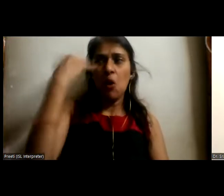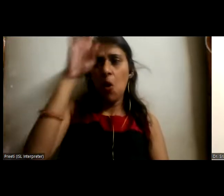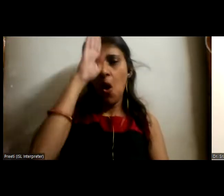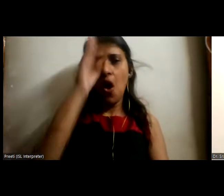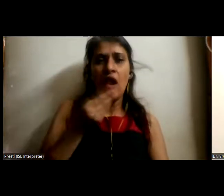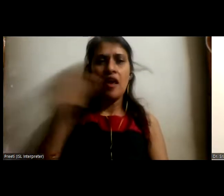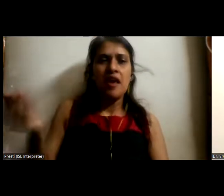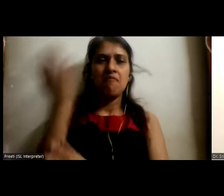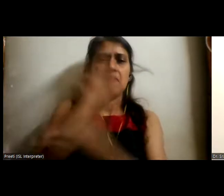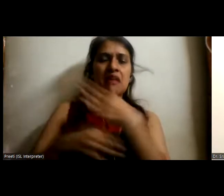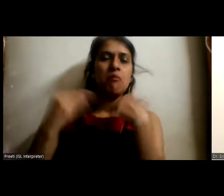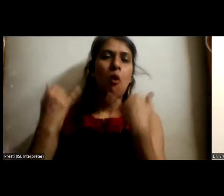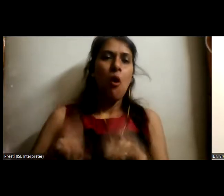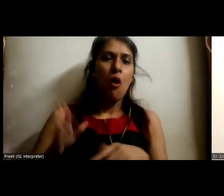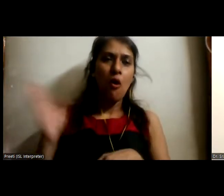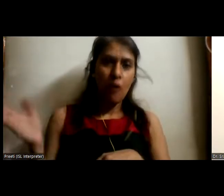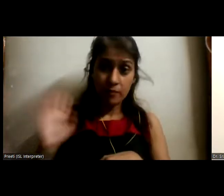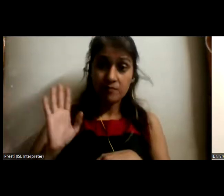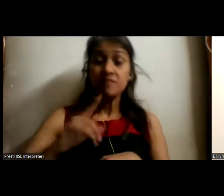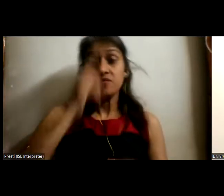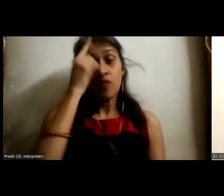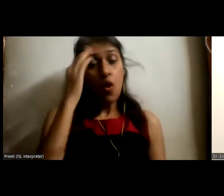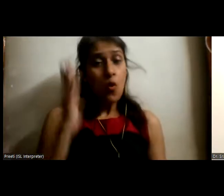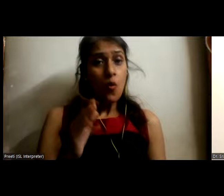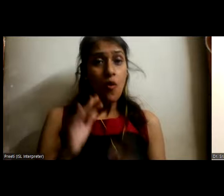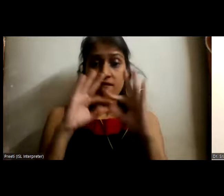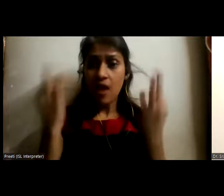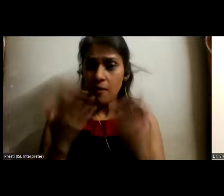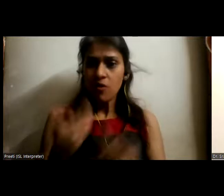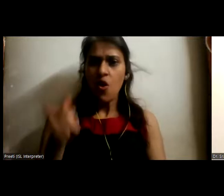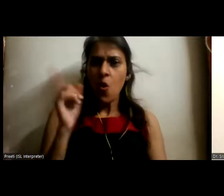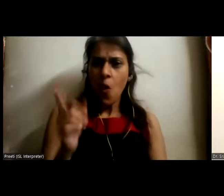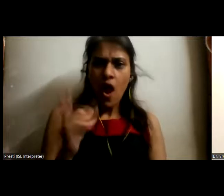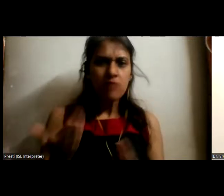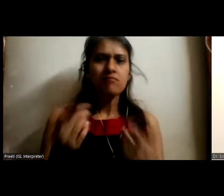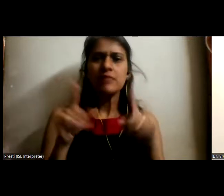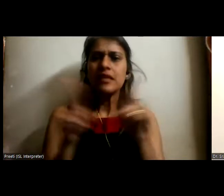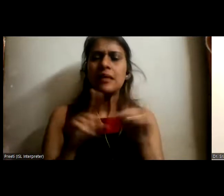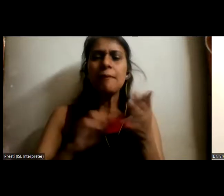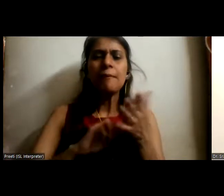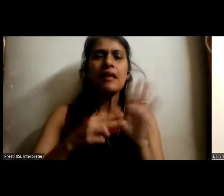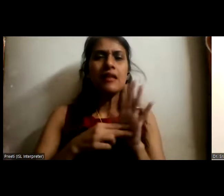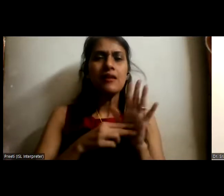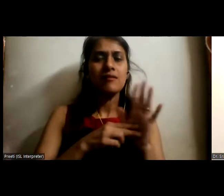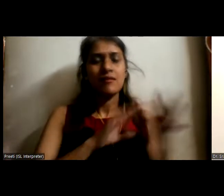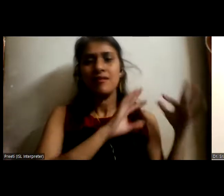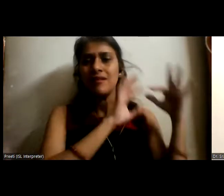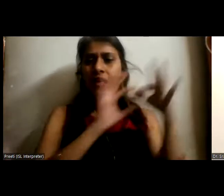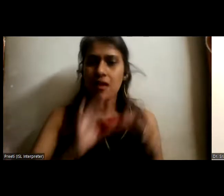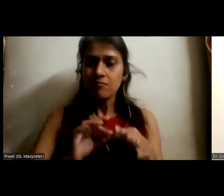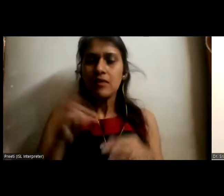a person with disability is born in your house, it means generations across have committed